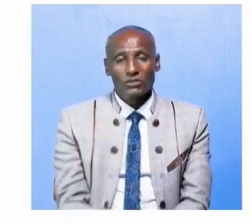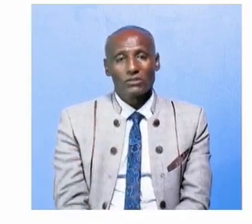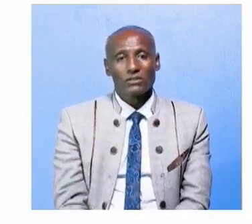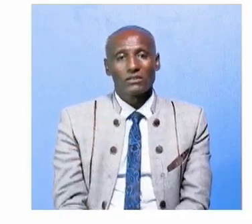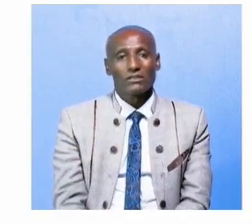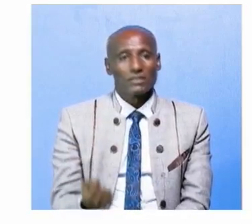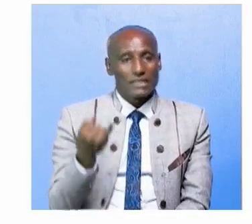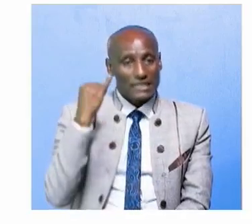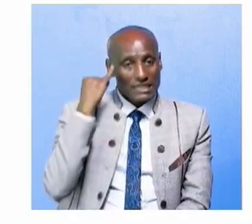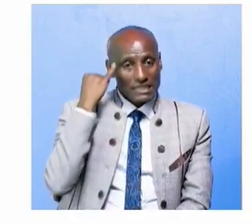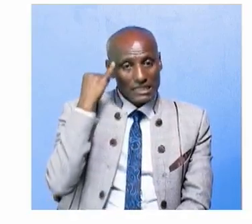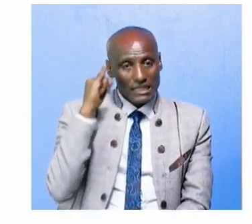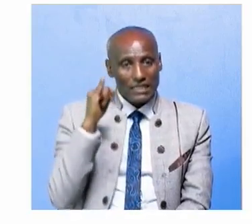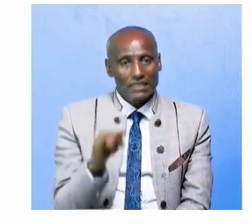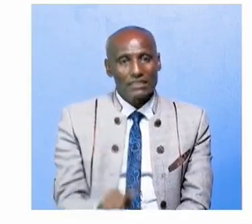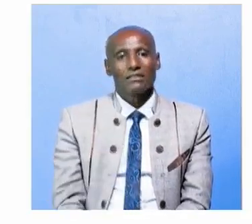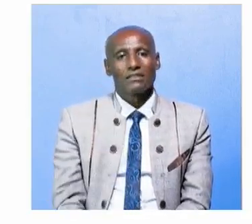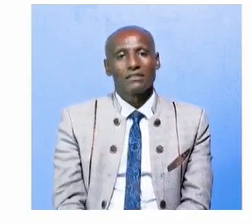think